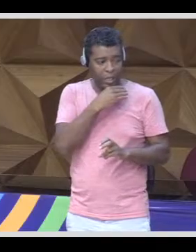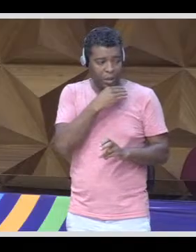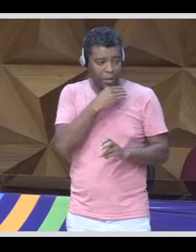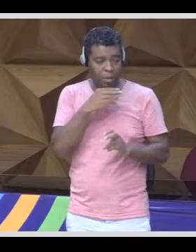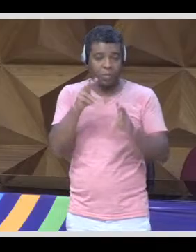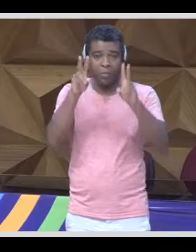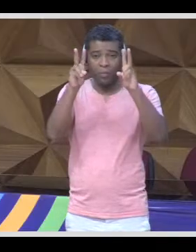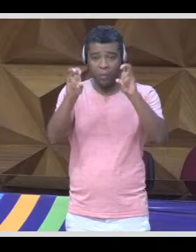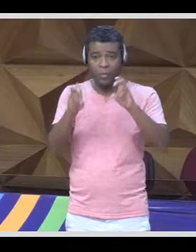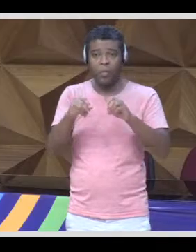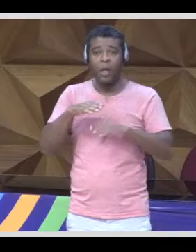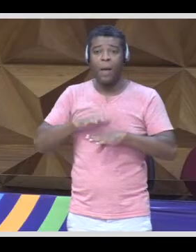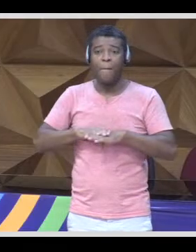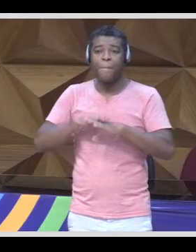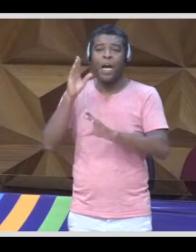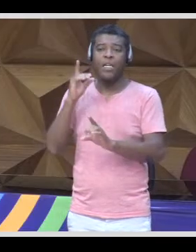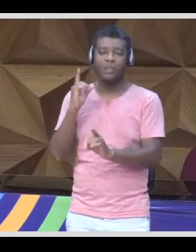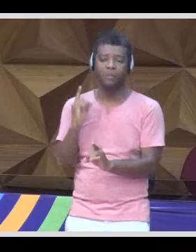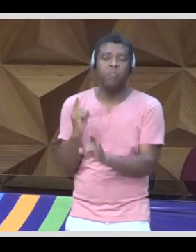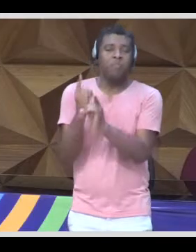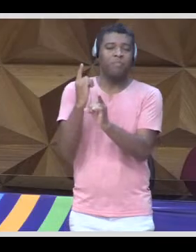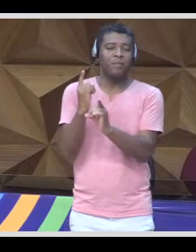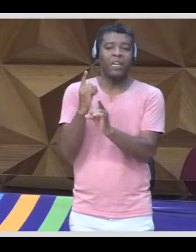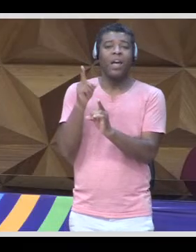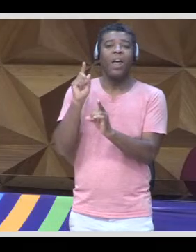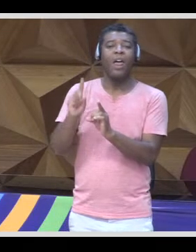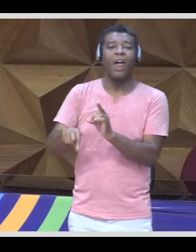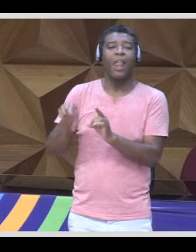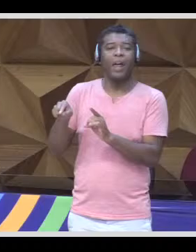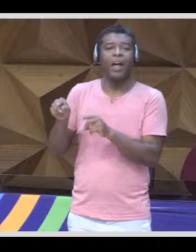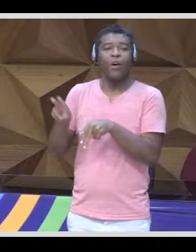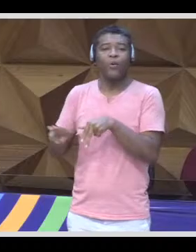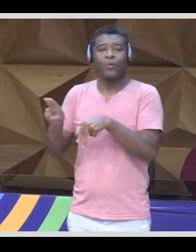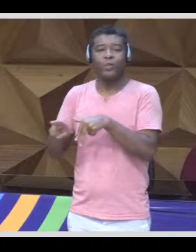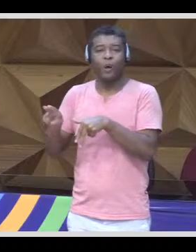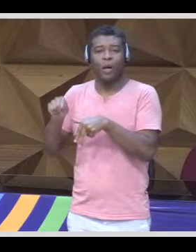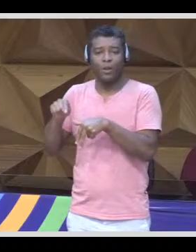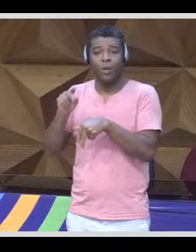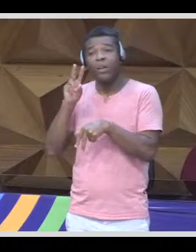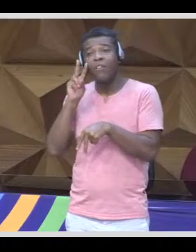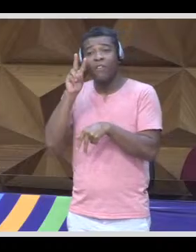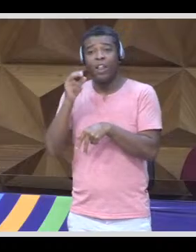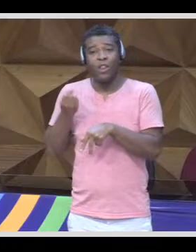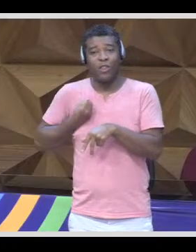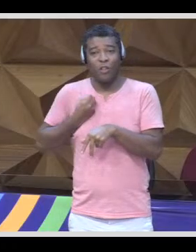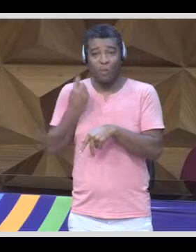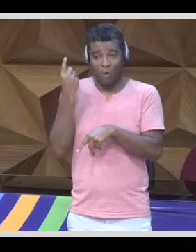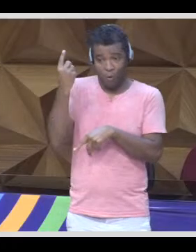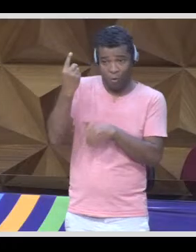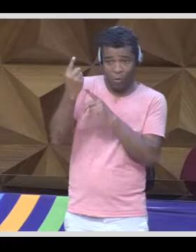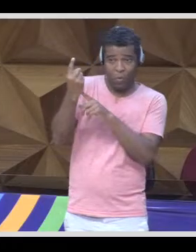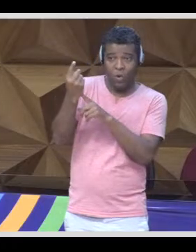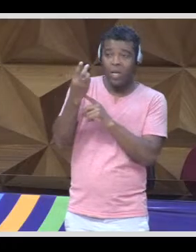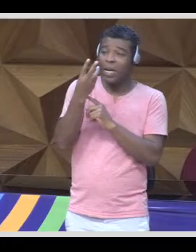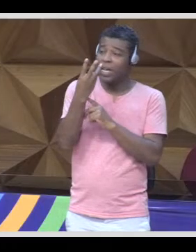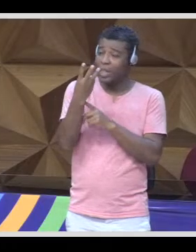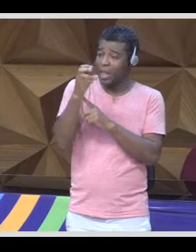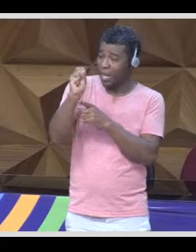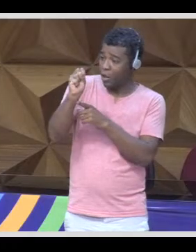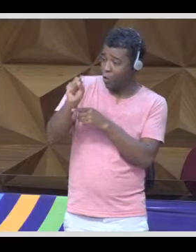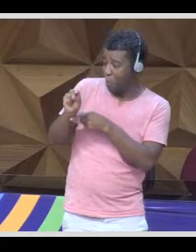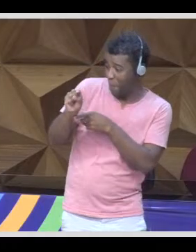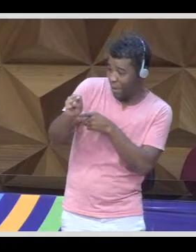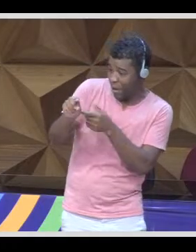messages being shared by those users. So you see here the number 1 with 38,000 messages, 420 million